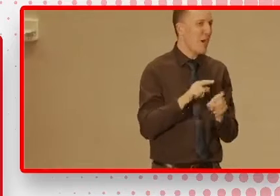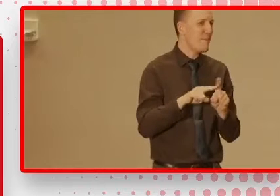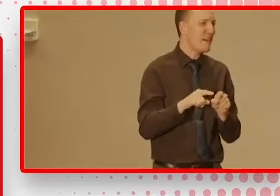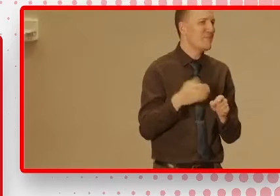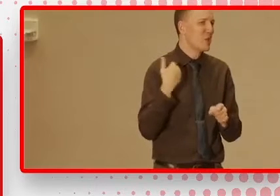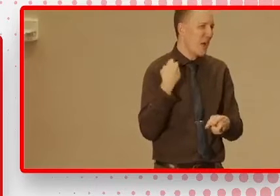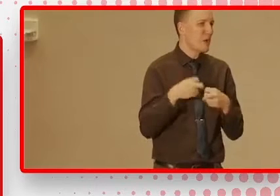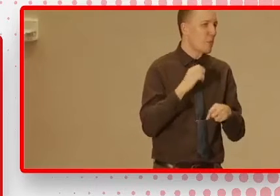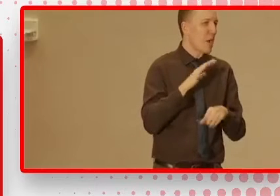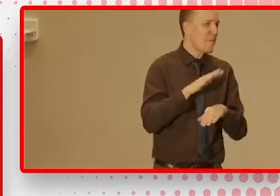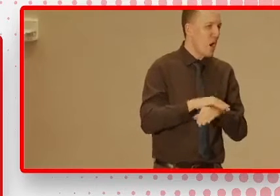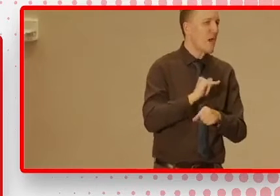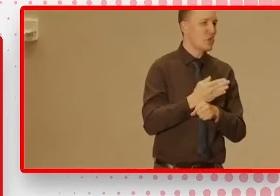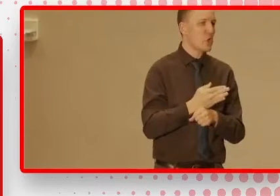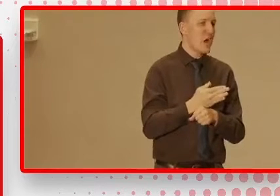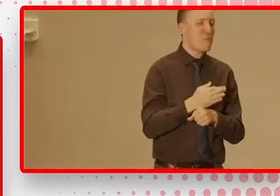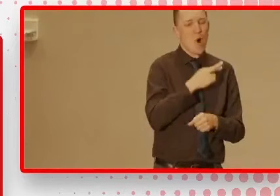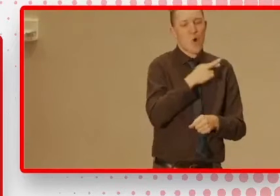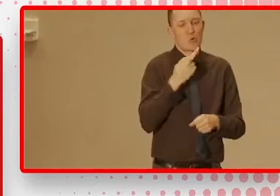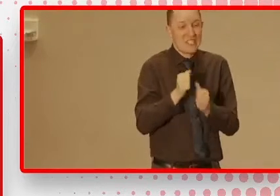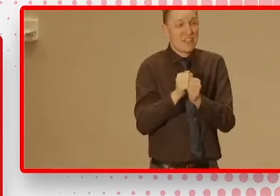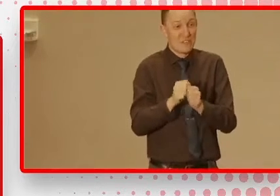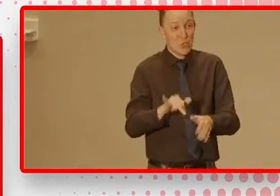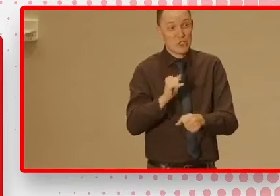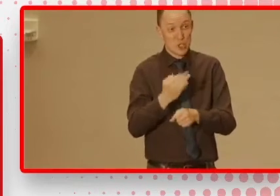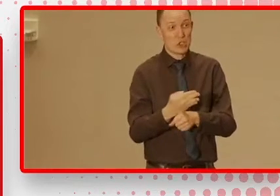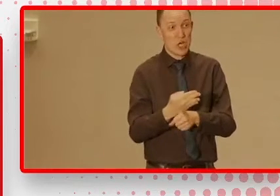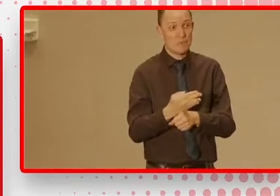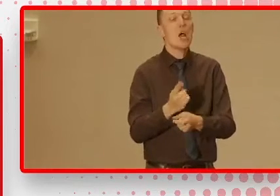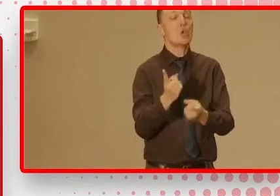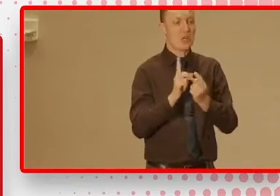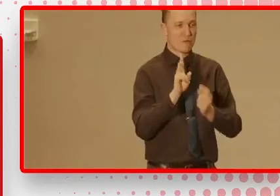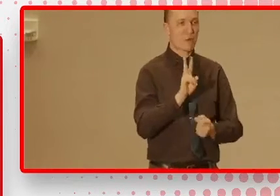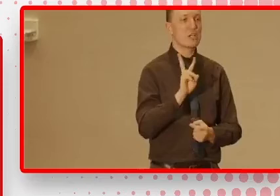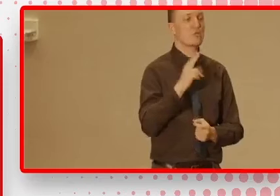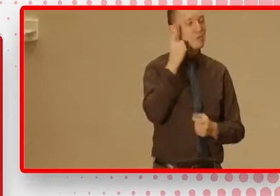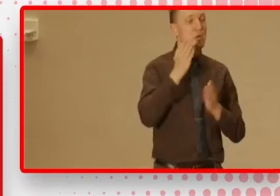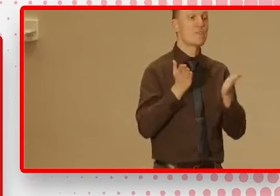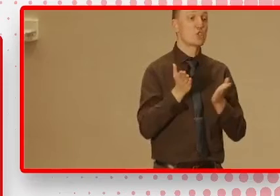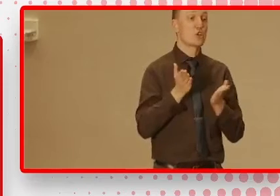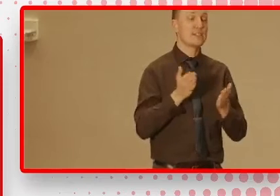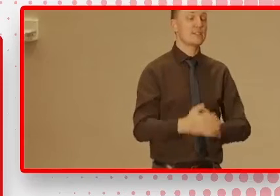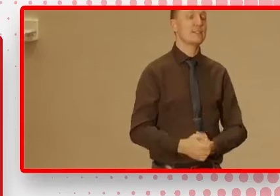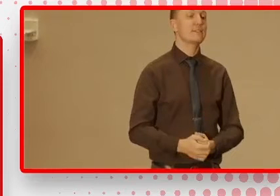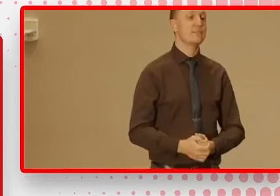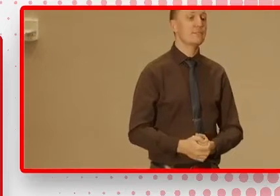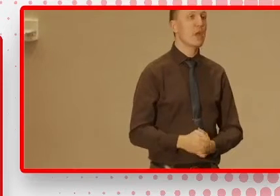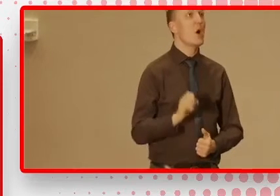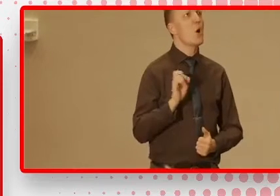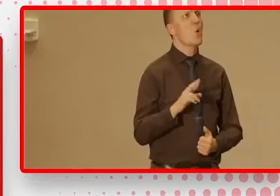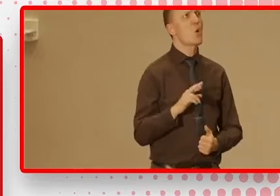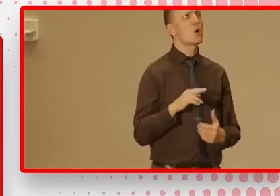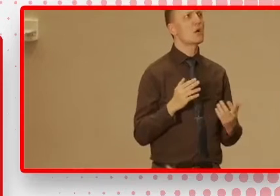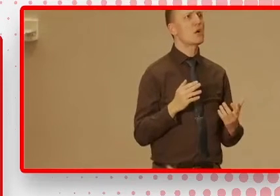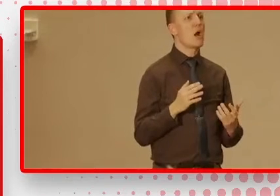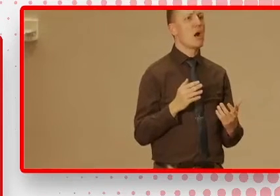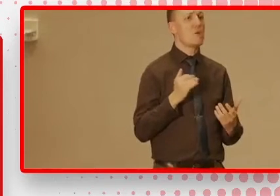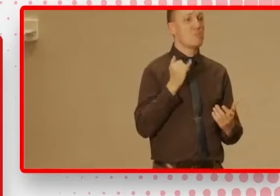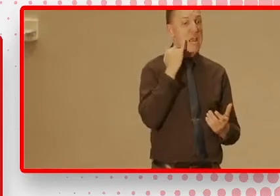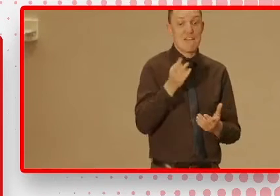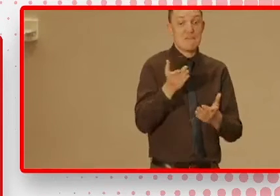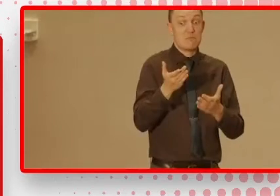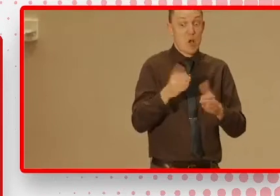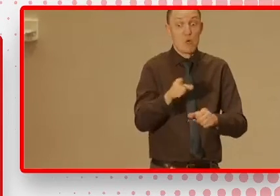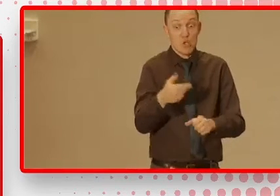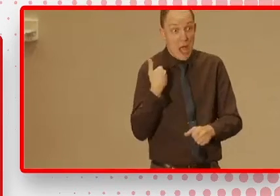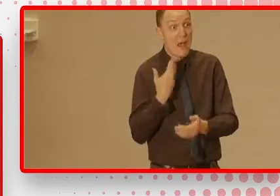the job at risk of losing it. They can come to vocational rehabilitation for services. Or they have a good job,